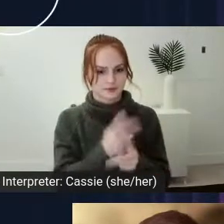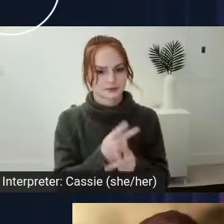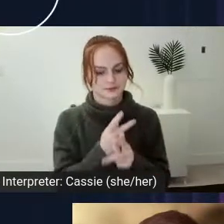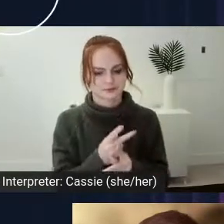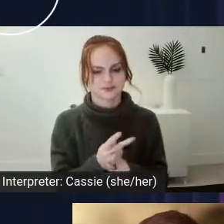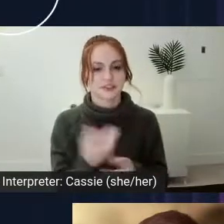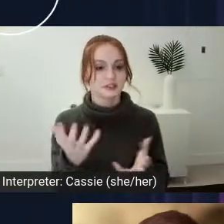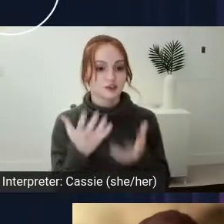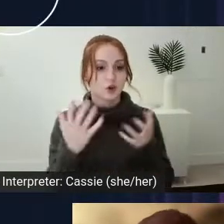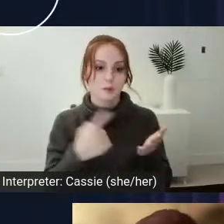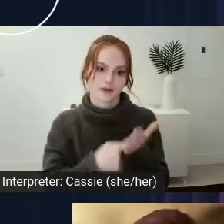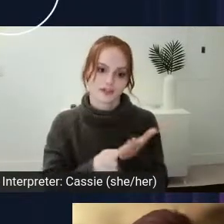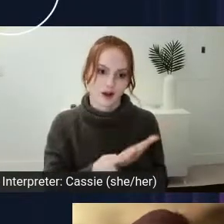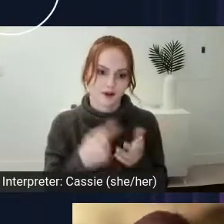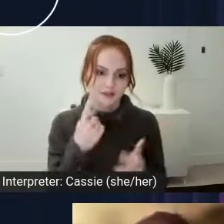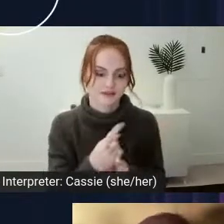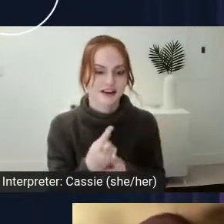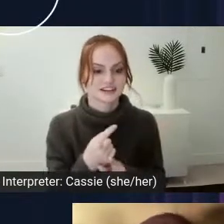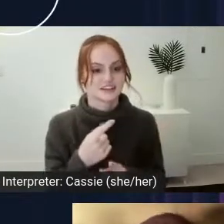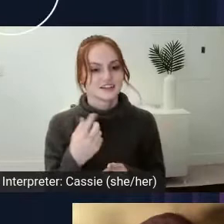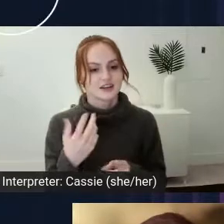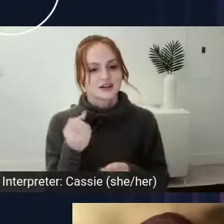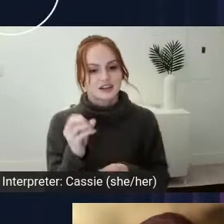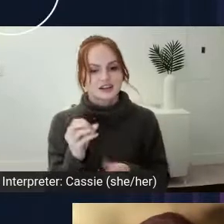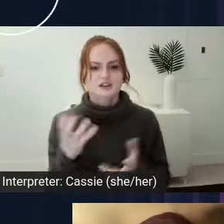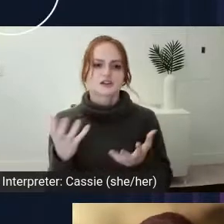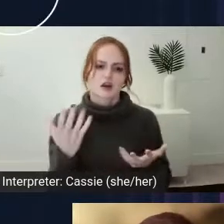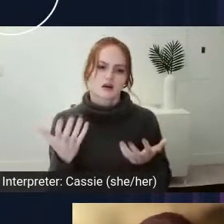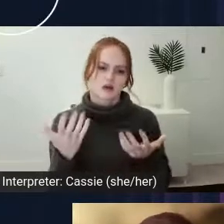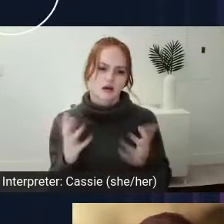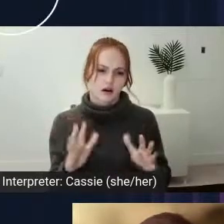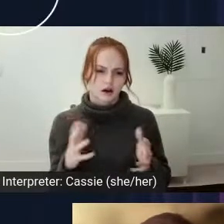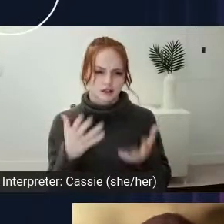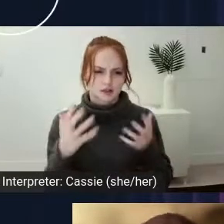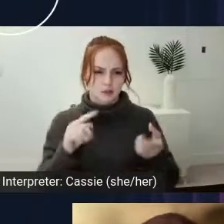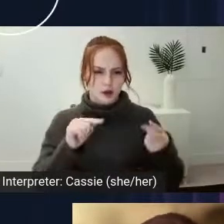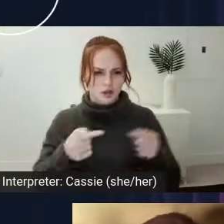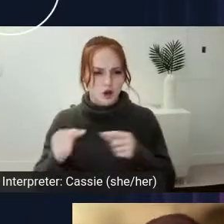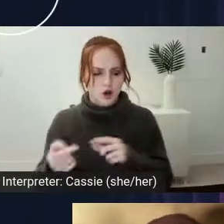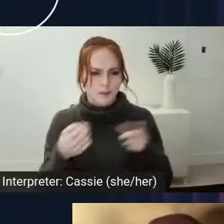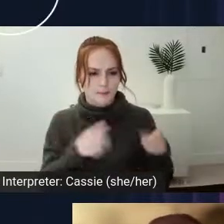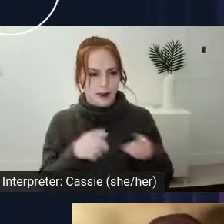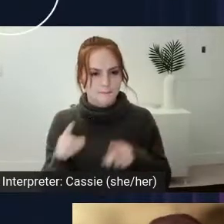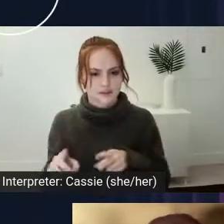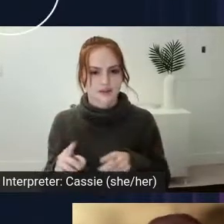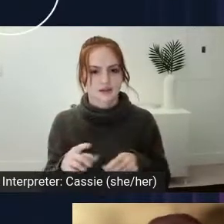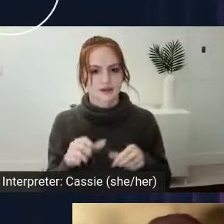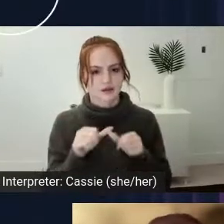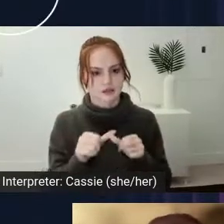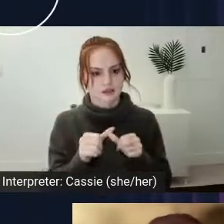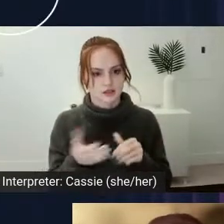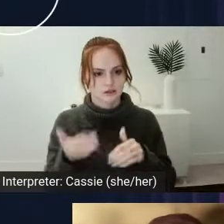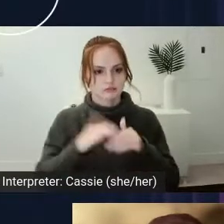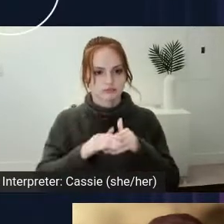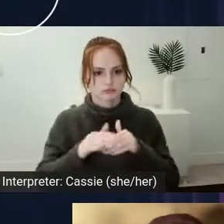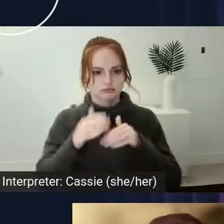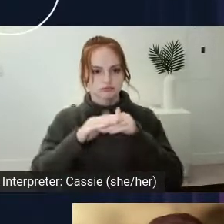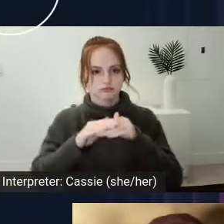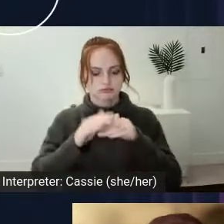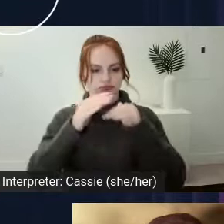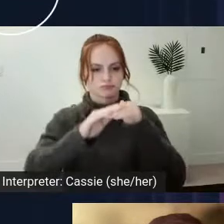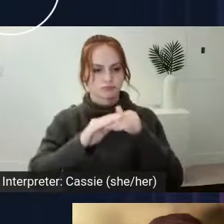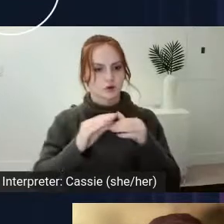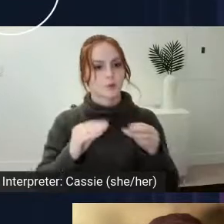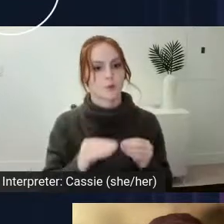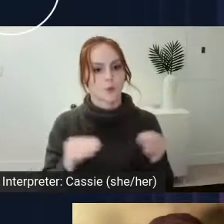There's so much to talk about, right? So like the fact that there's already so much harm happening, and then they just continue to layer on the like ability to just cause more